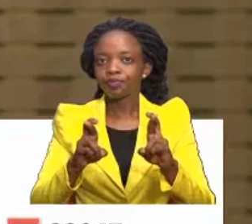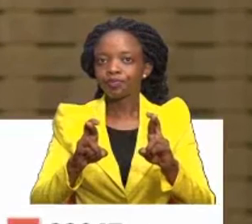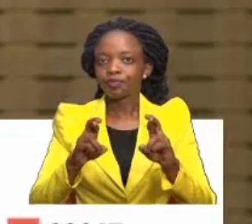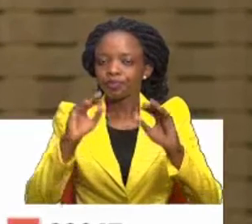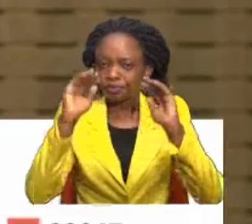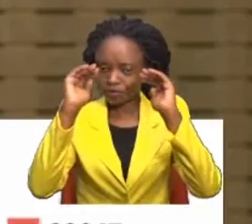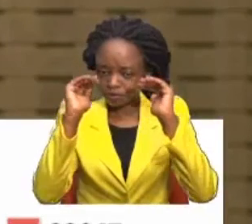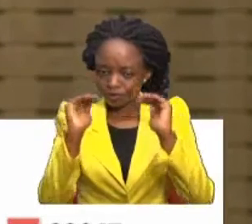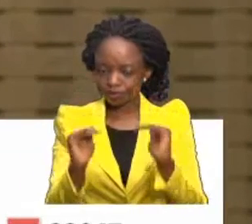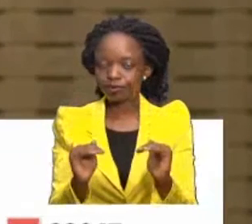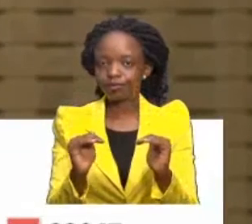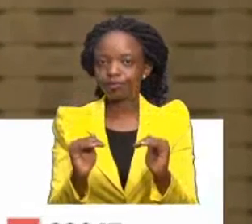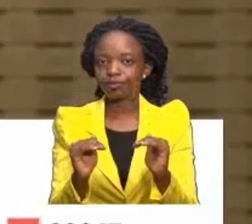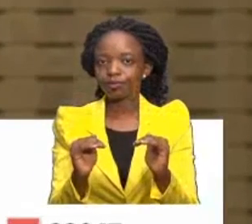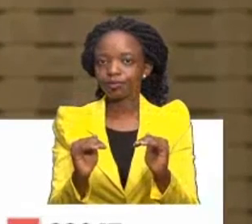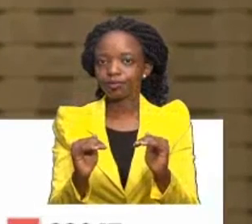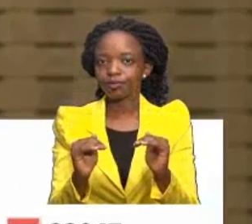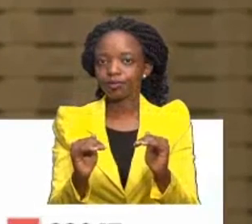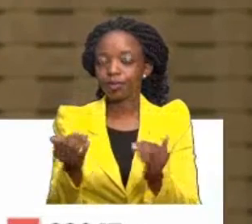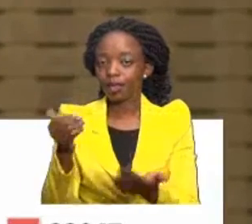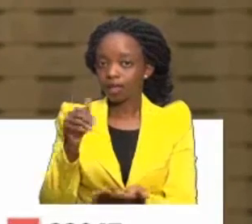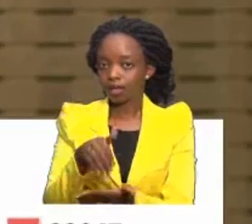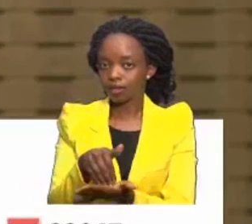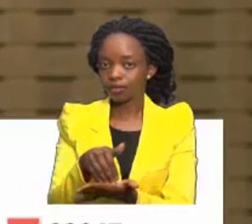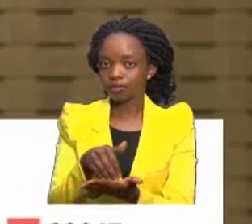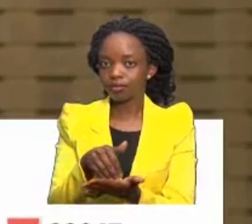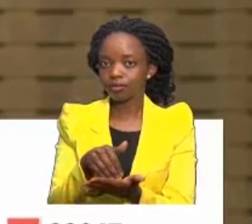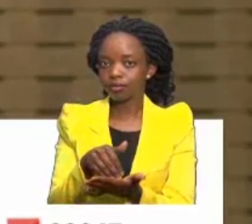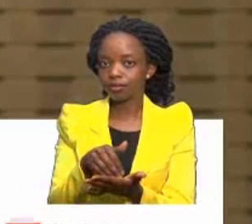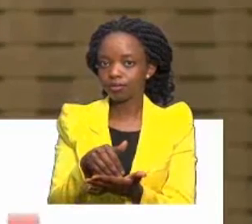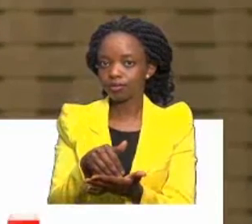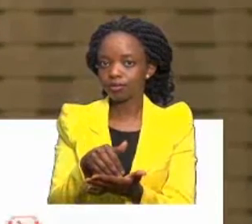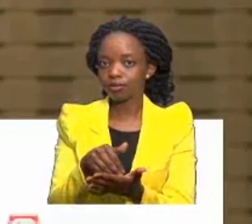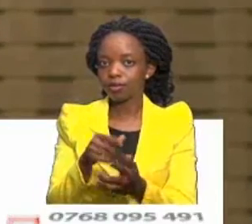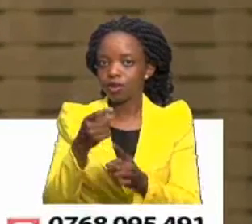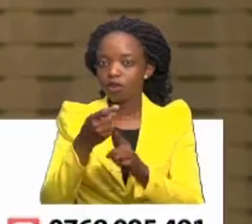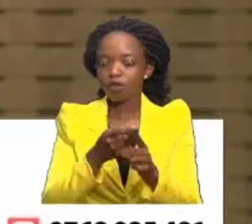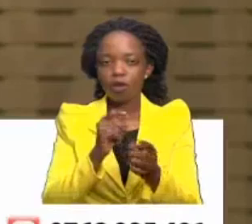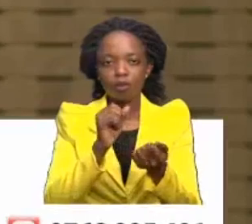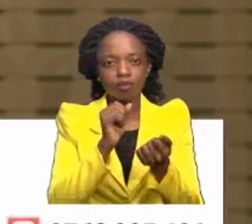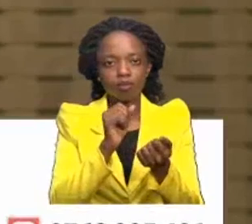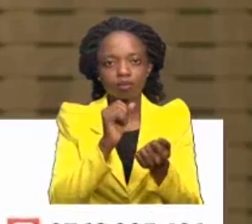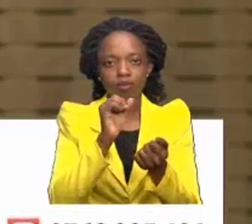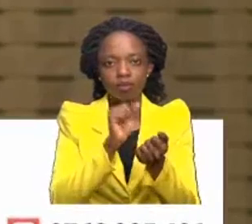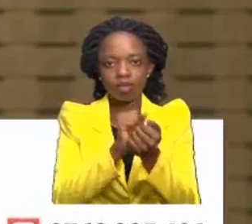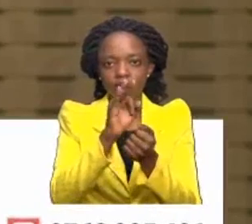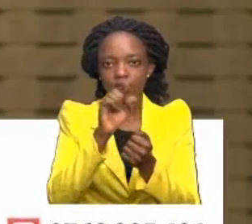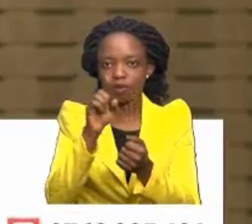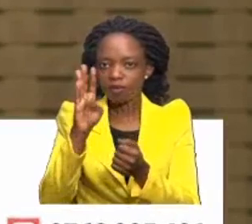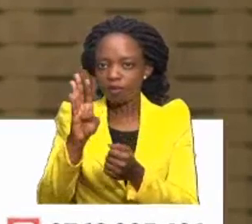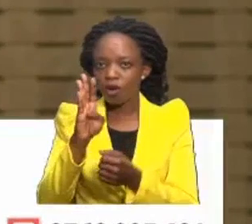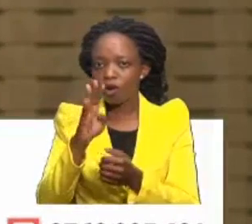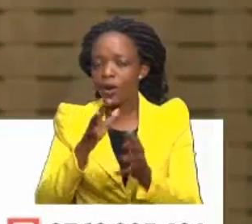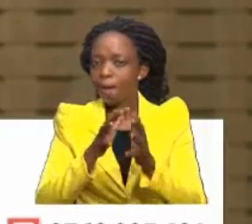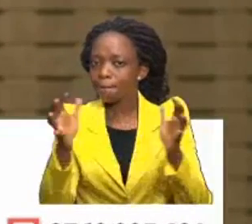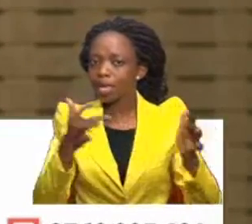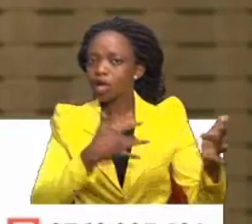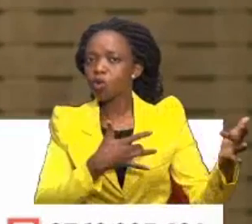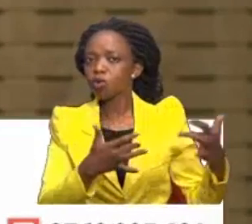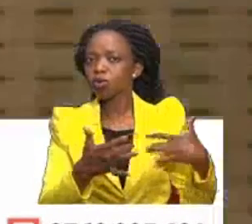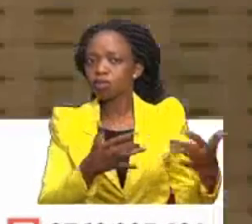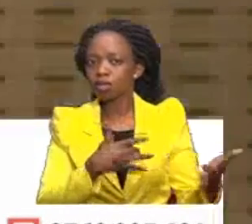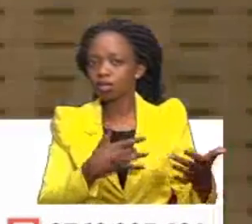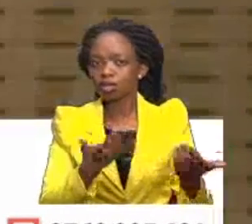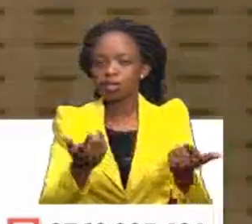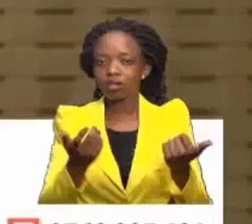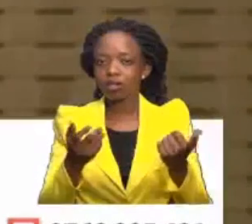lower. In addition to that, out of the 13.4, of great concern are vulnerable road